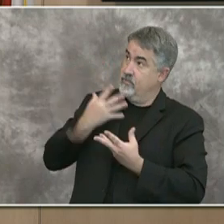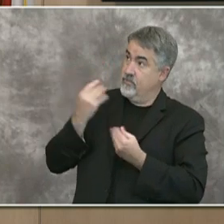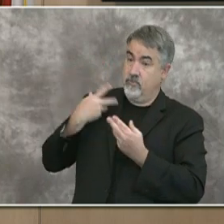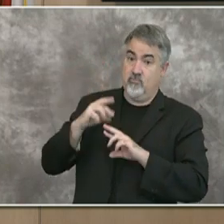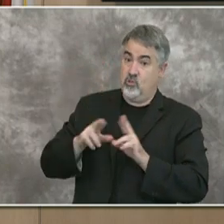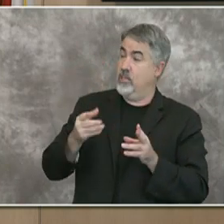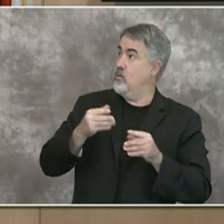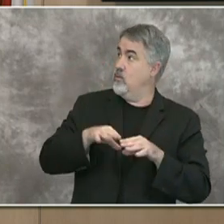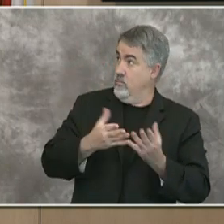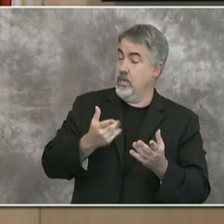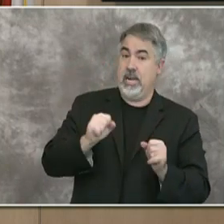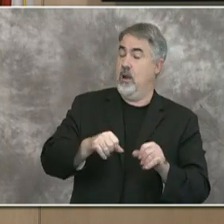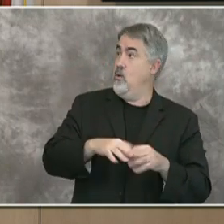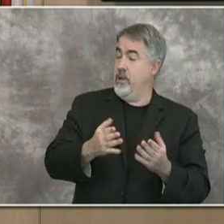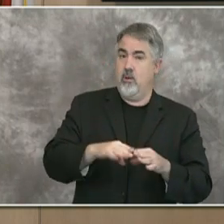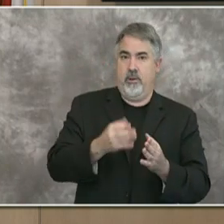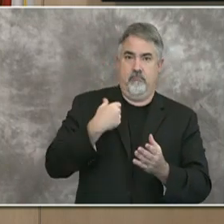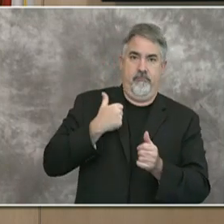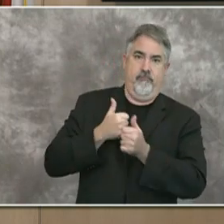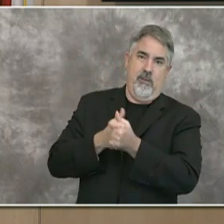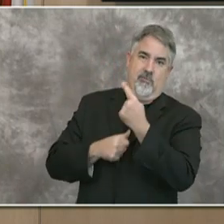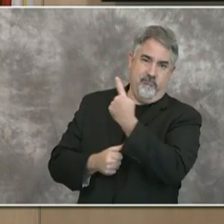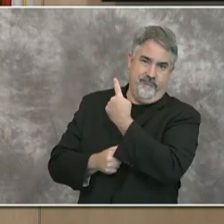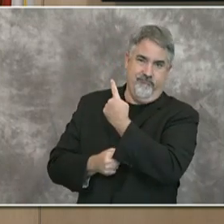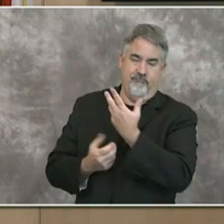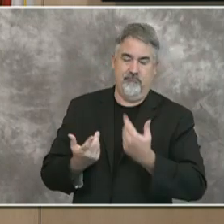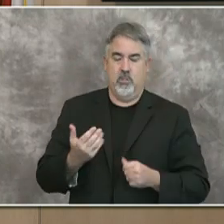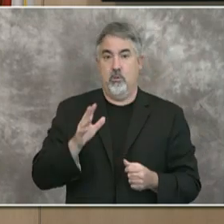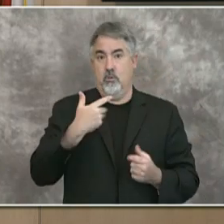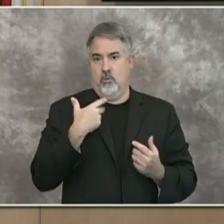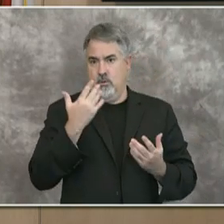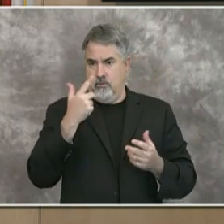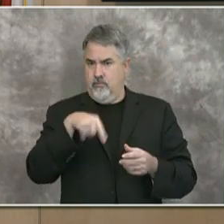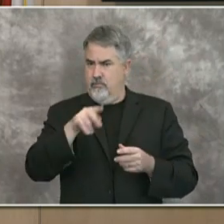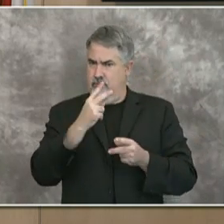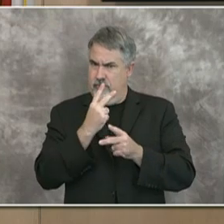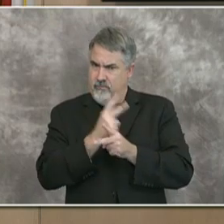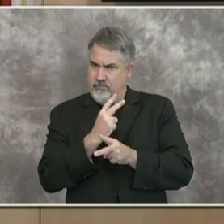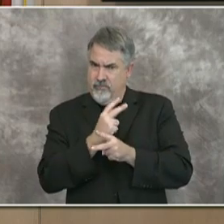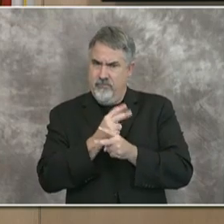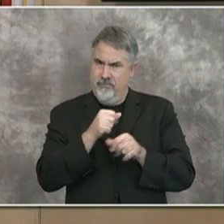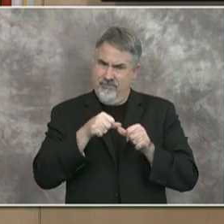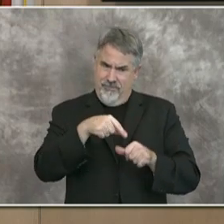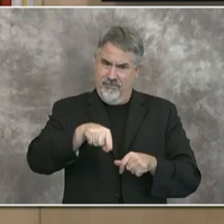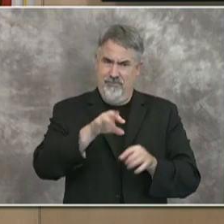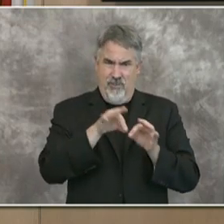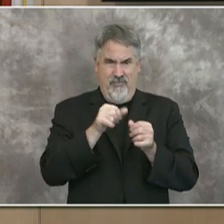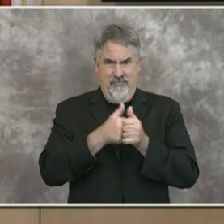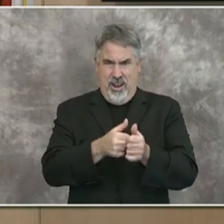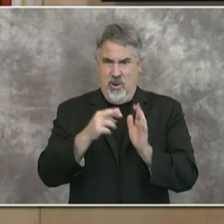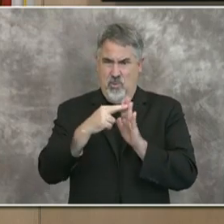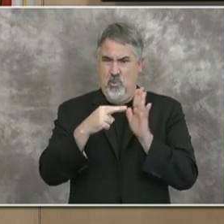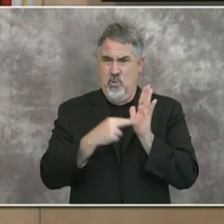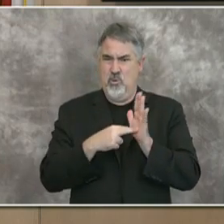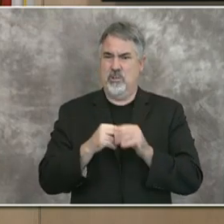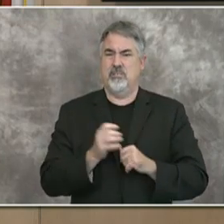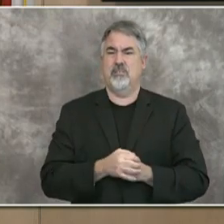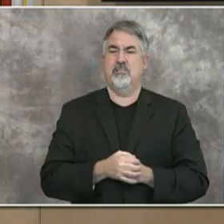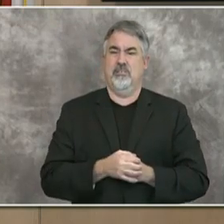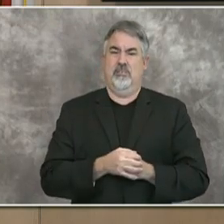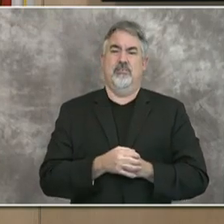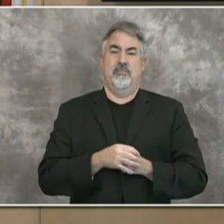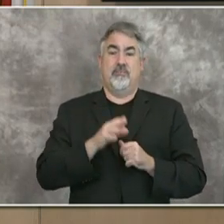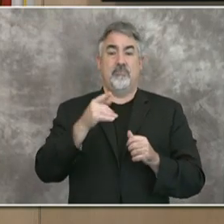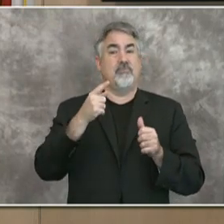to provide guidance to our businesses about the types of things that they will need to do in order to ensure that continued